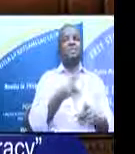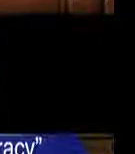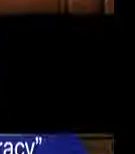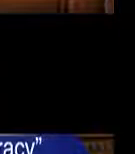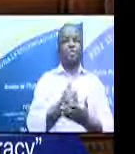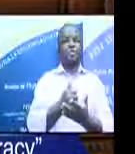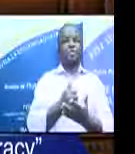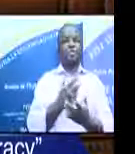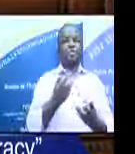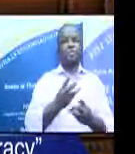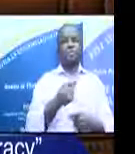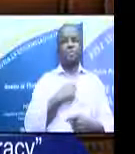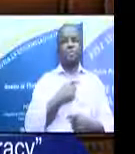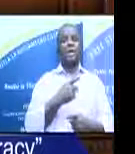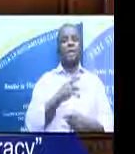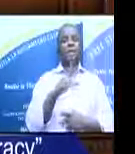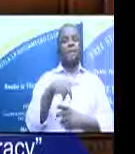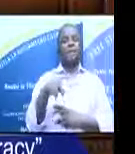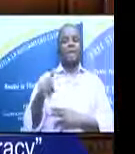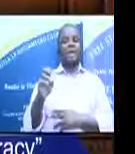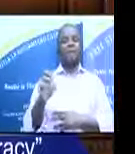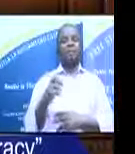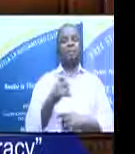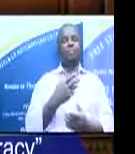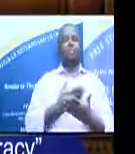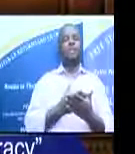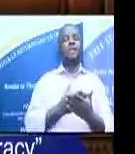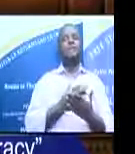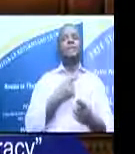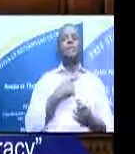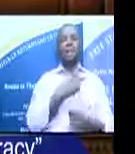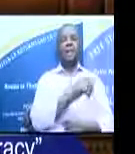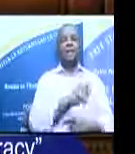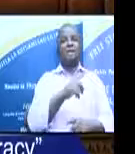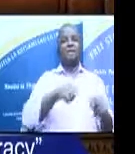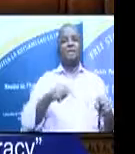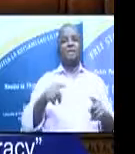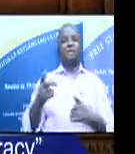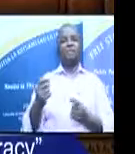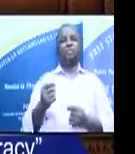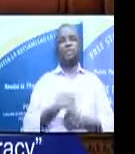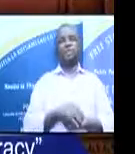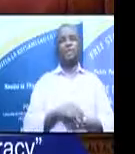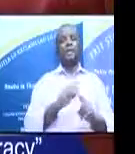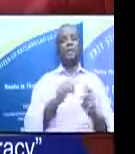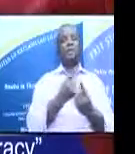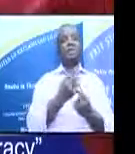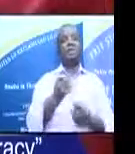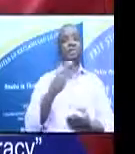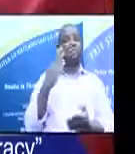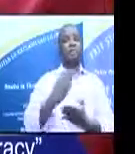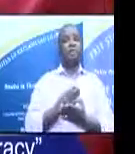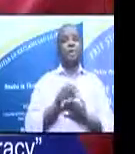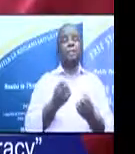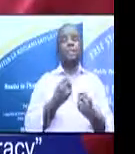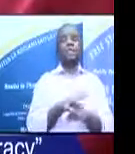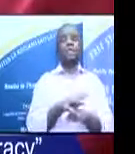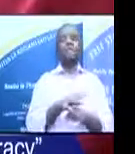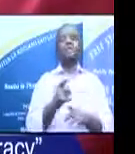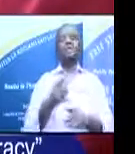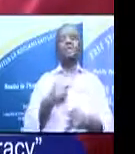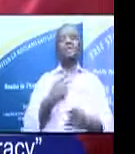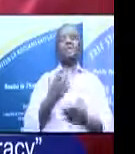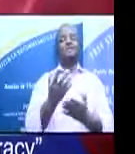of personal protective equipment in its facilities. Overall, the department ensured the implementation of